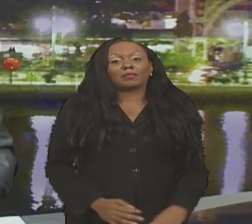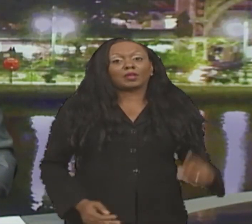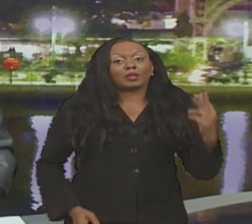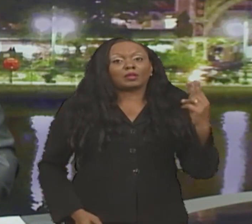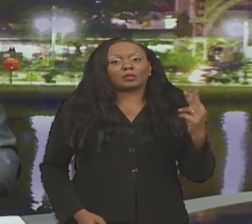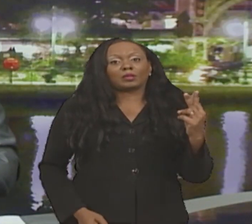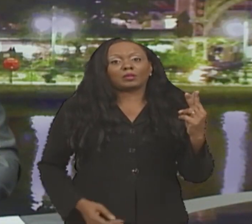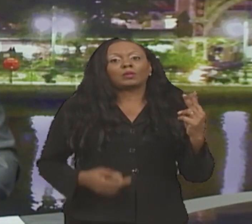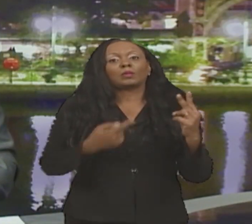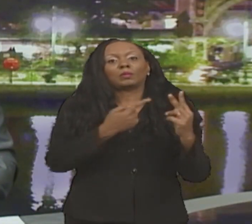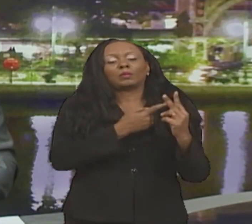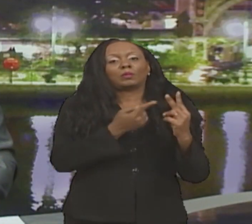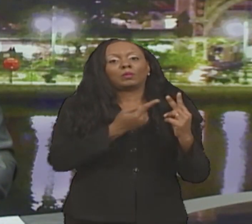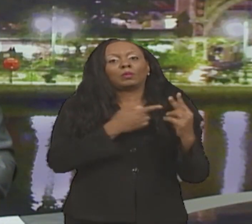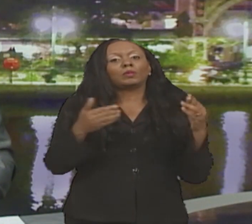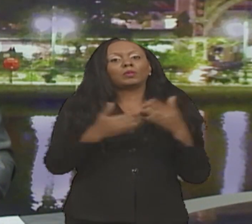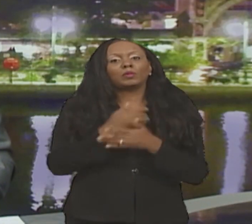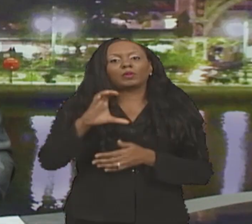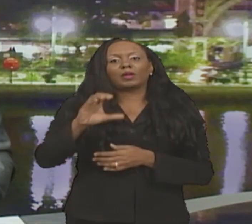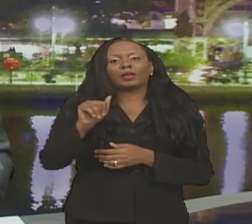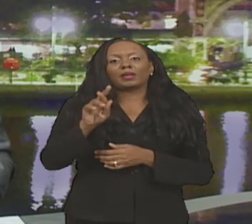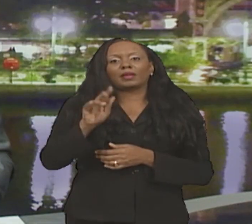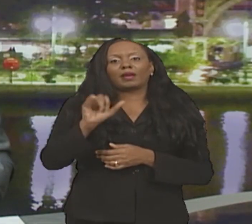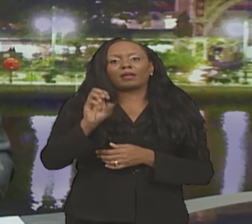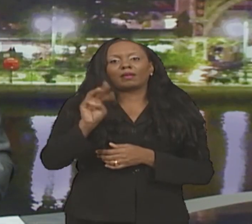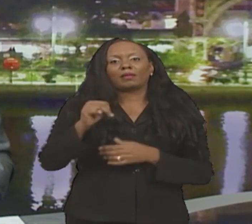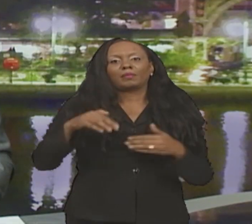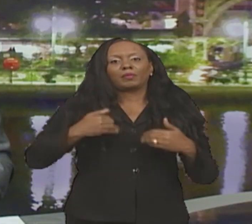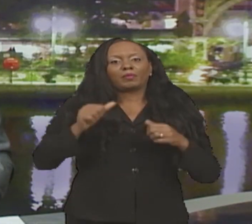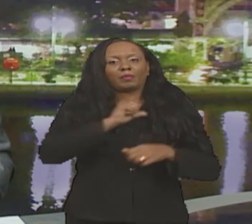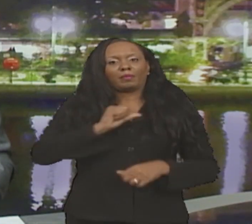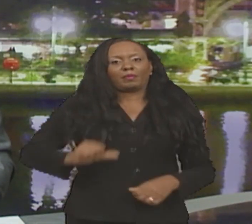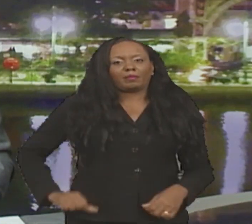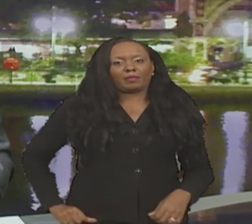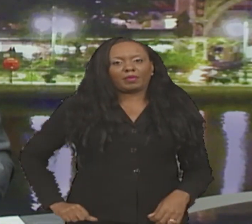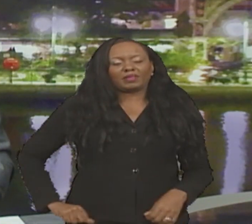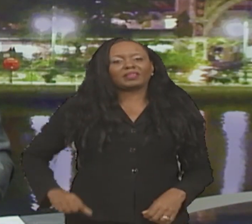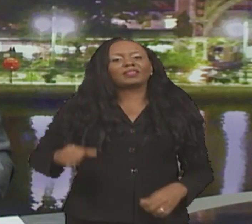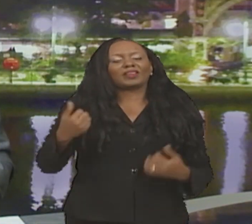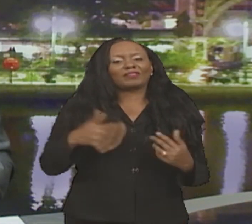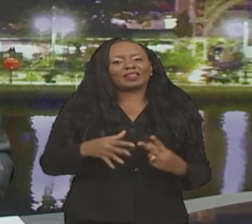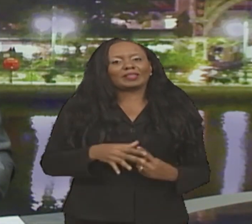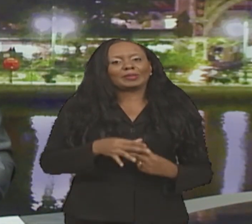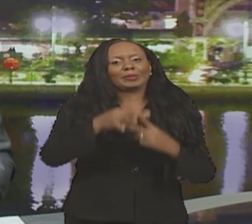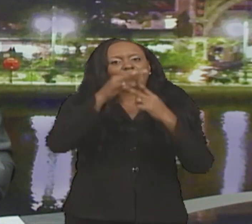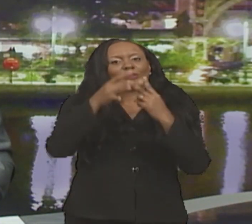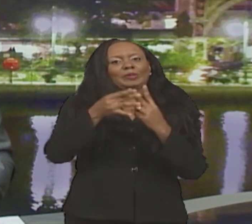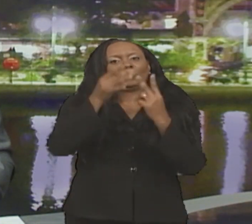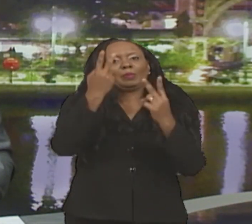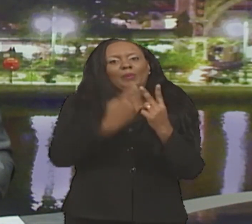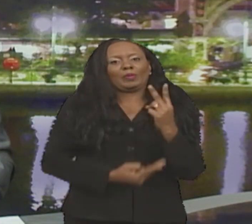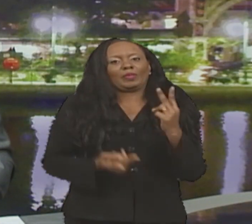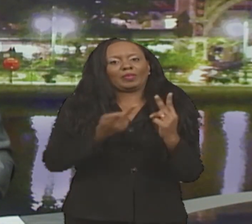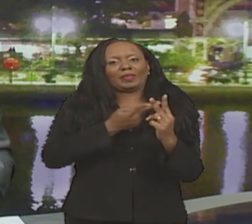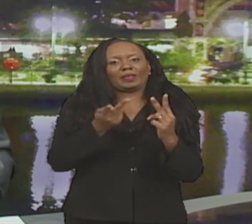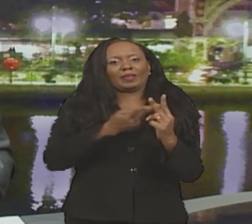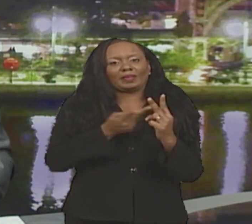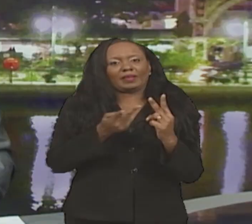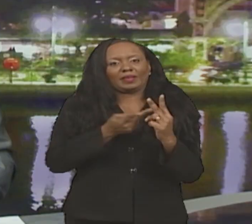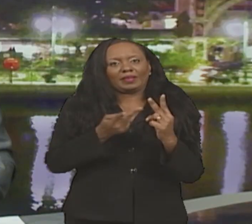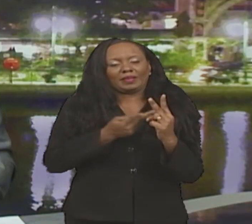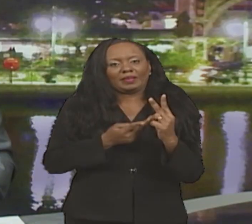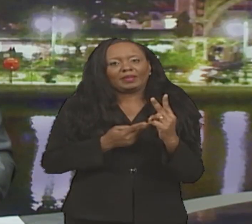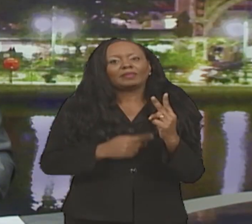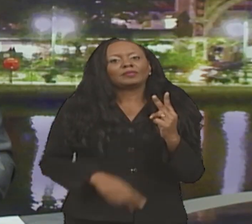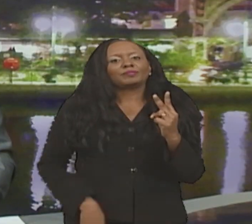The two new CARICOM Youth Ambassadors for Barbados who will serve until 2020 have been chosen. They are Tershatha,